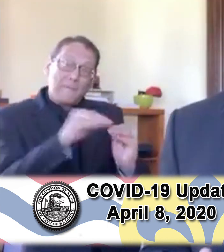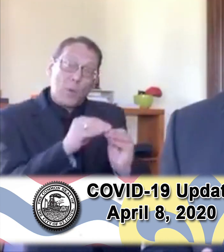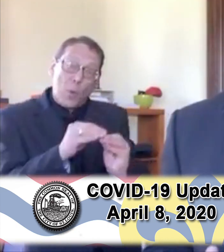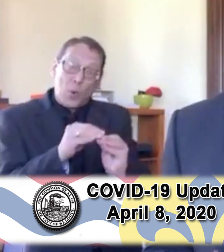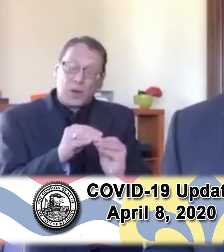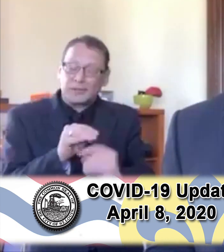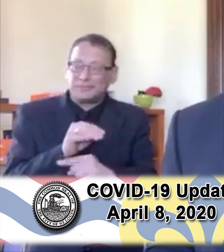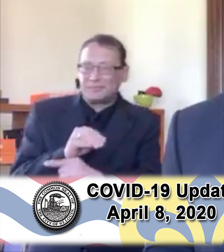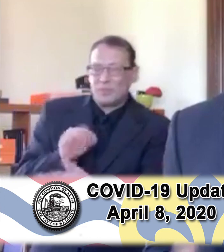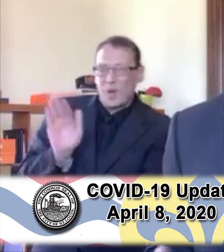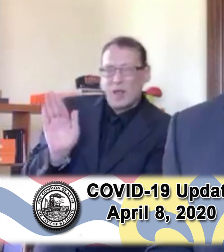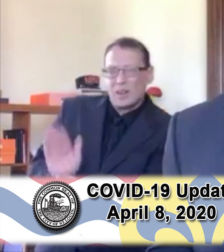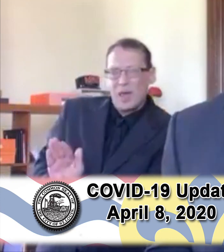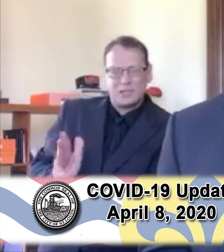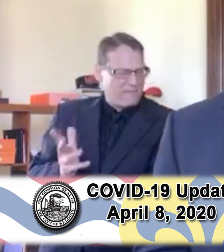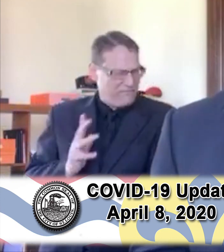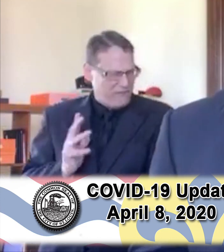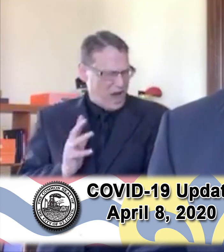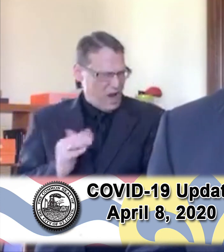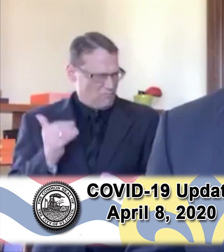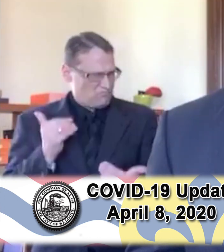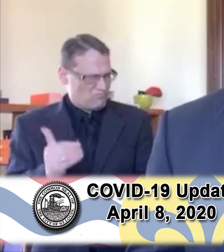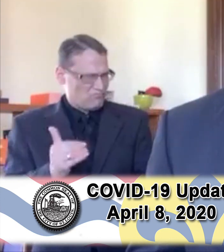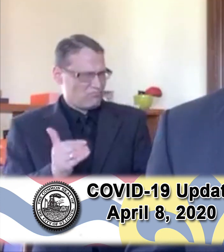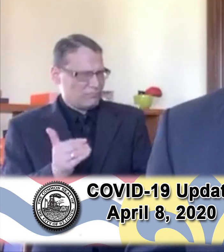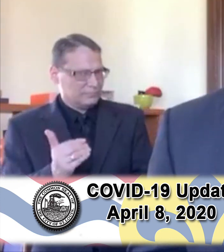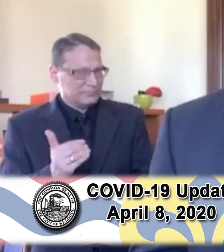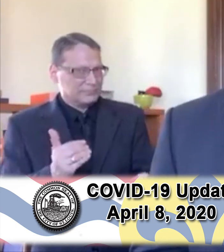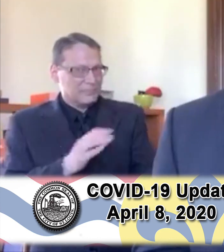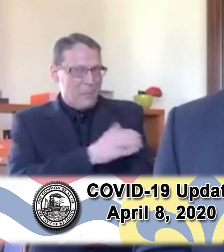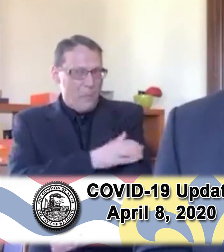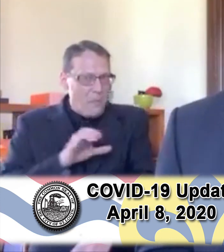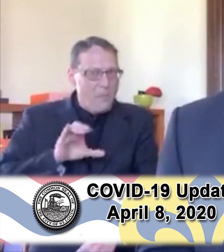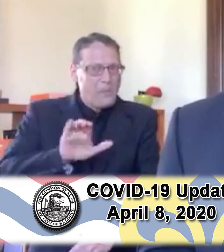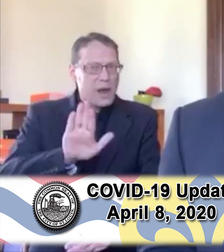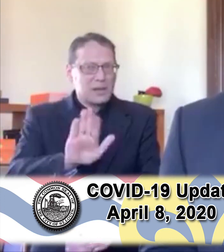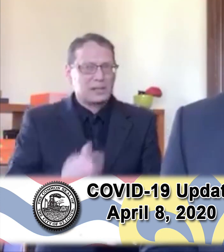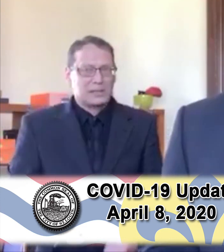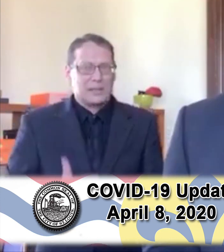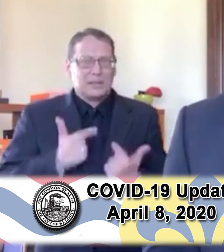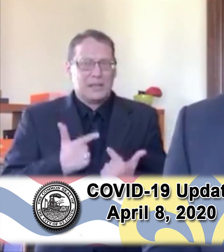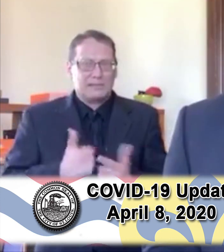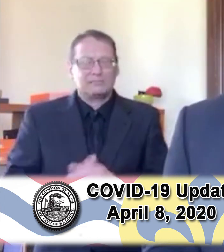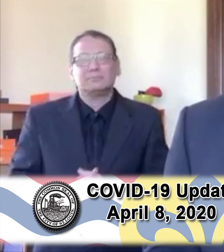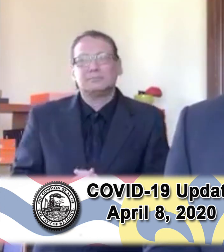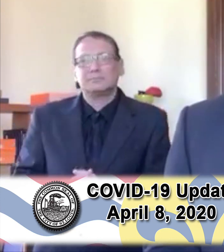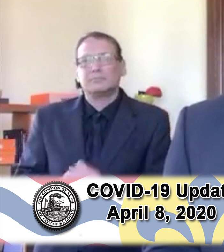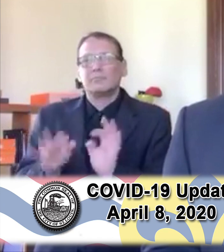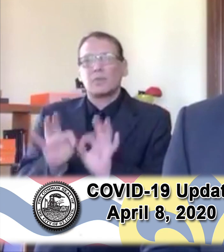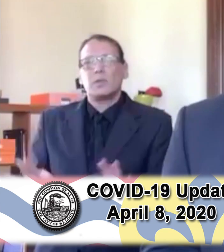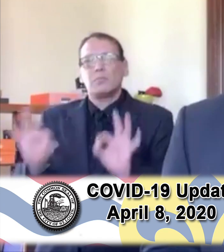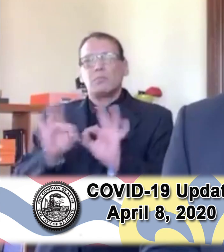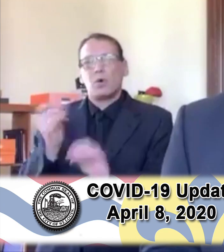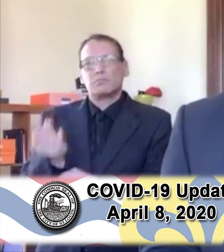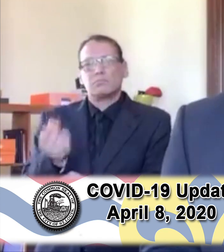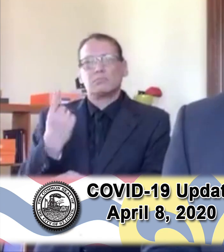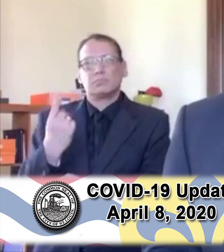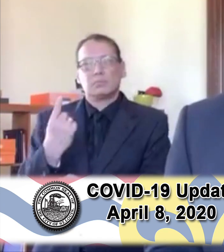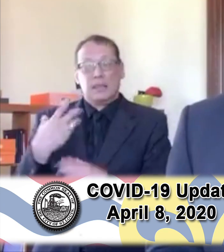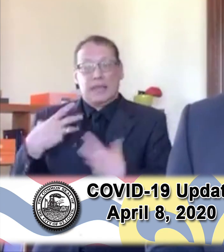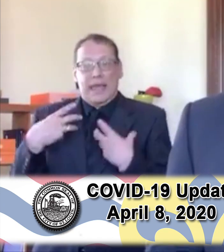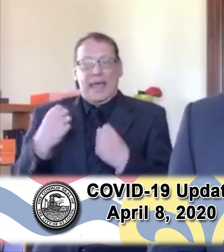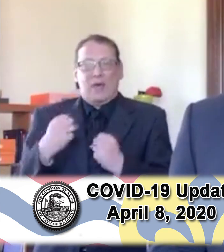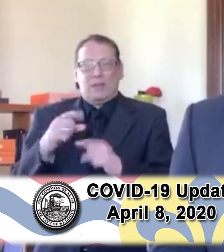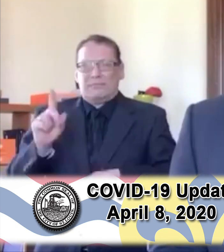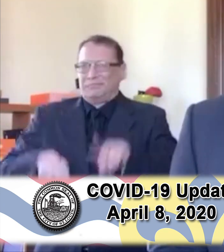meet their need, we can help empower them so they can live healthier lives. But again, it's really important to understand that the health inequities and disparities that we